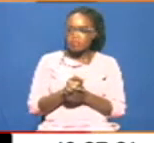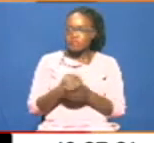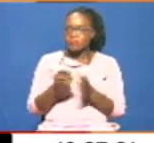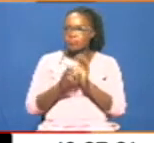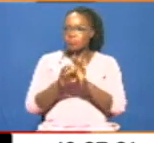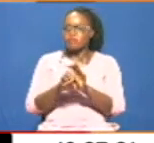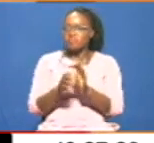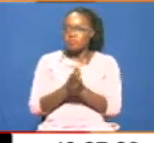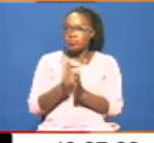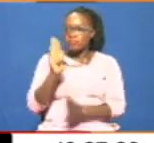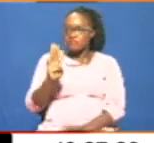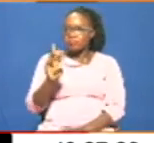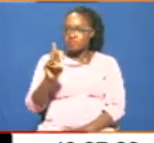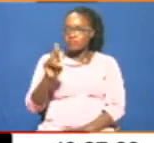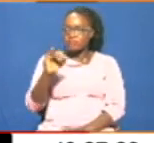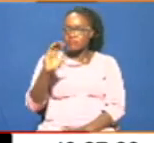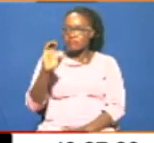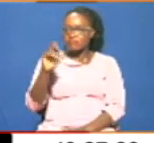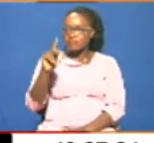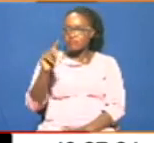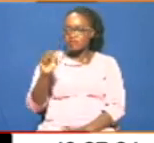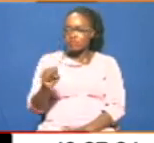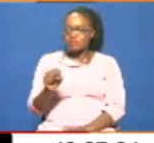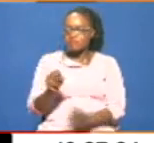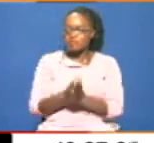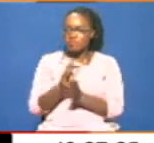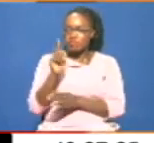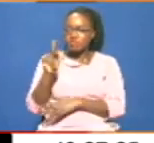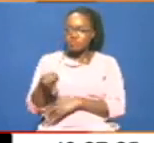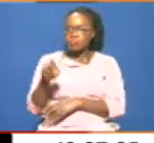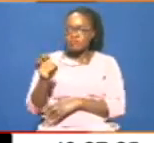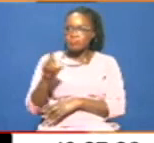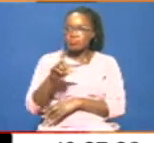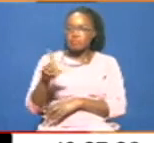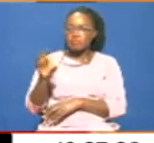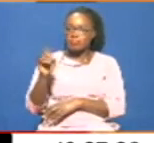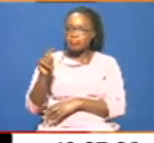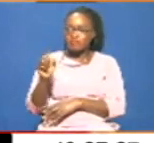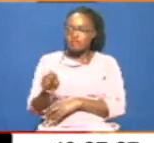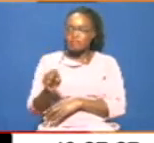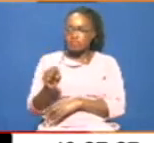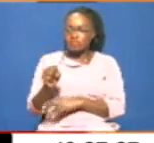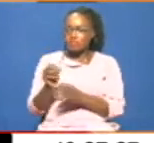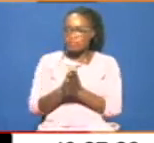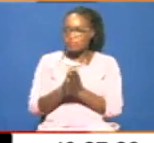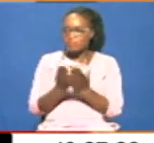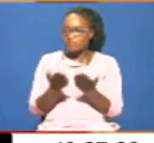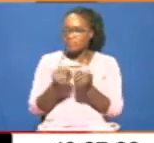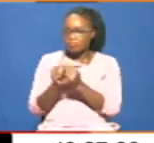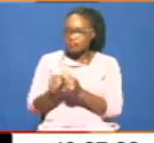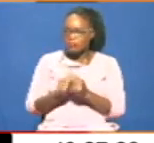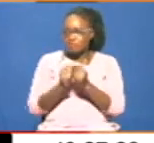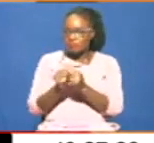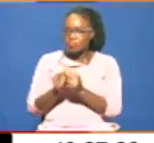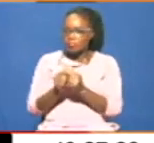and pellets. Mm-hmm. Again, because we are in this together as an